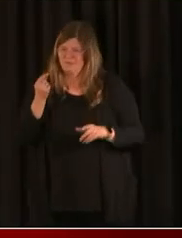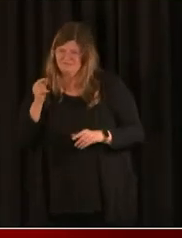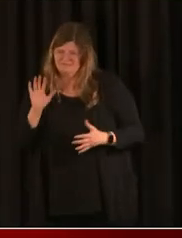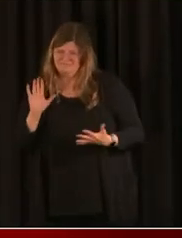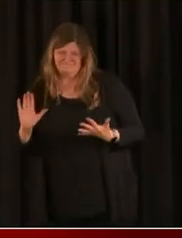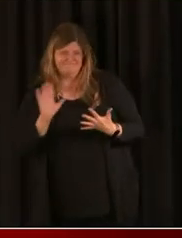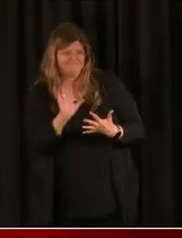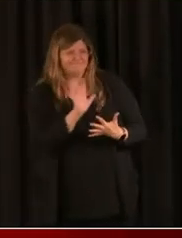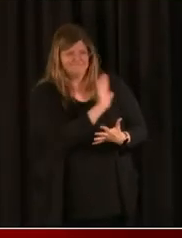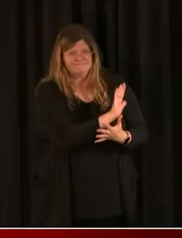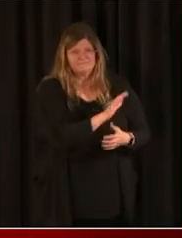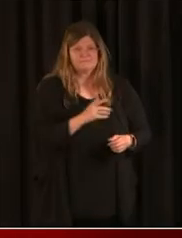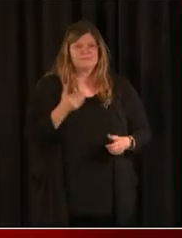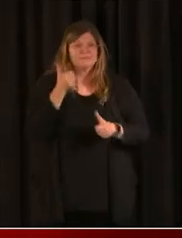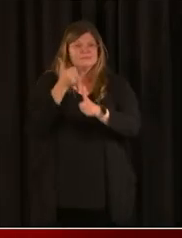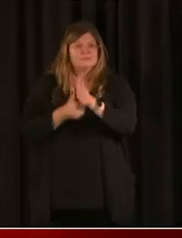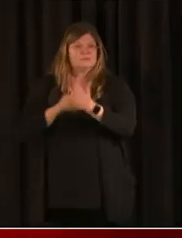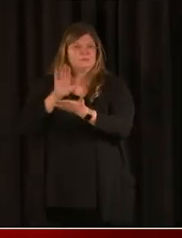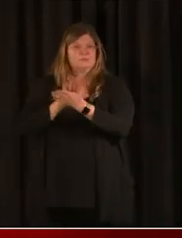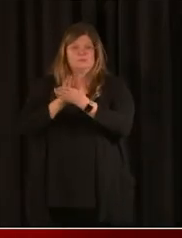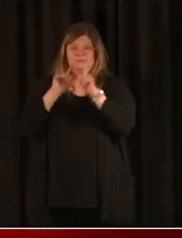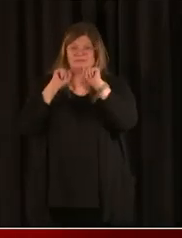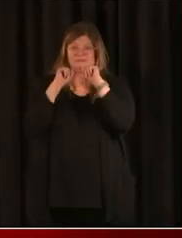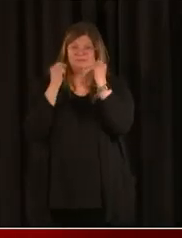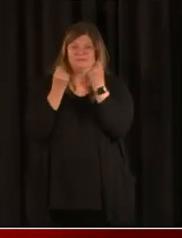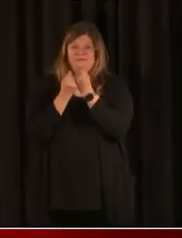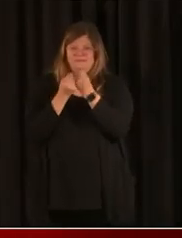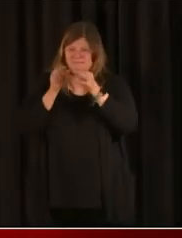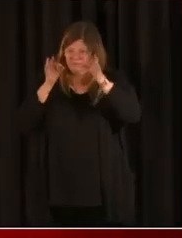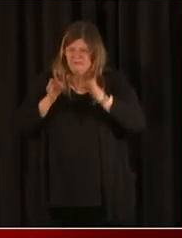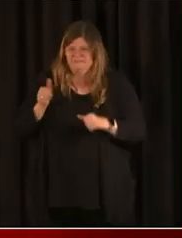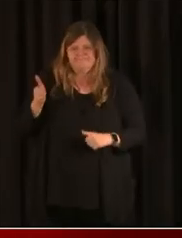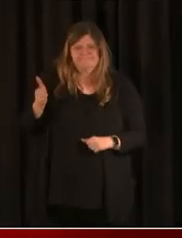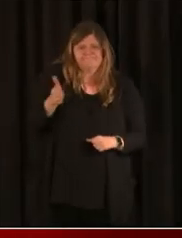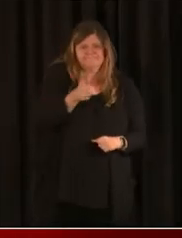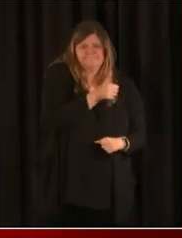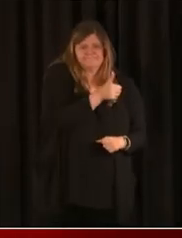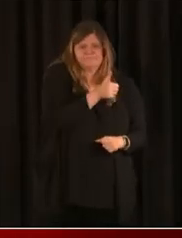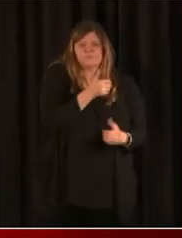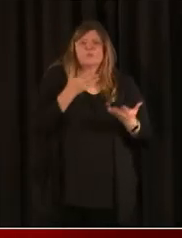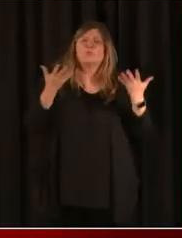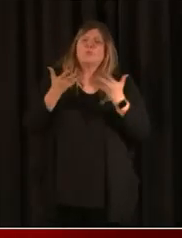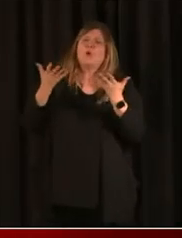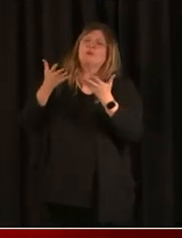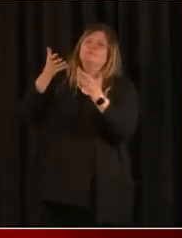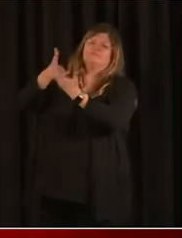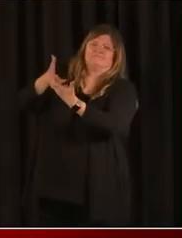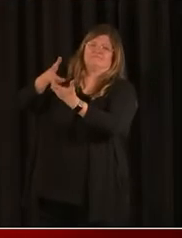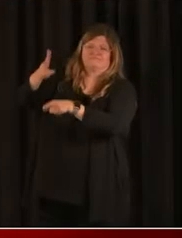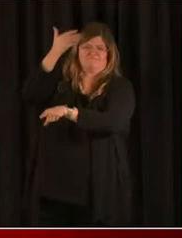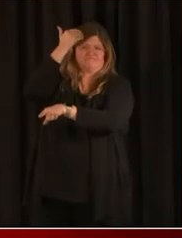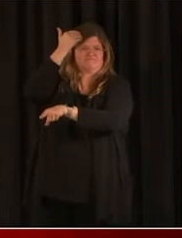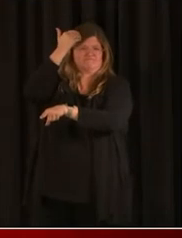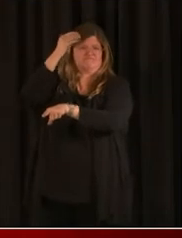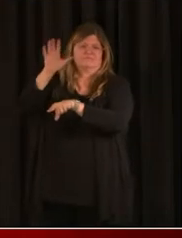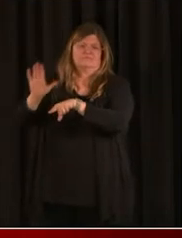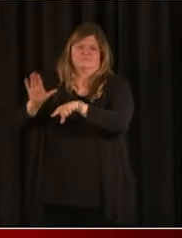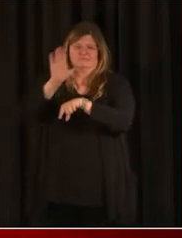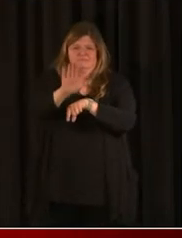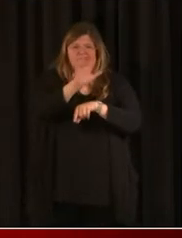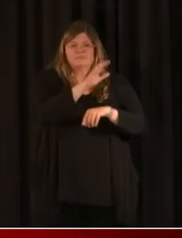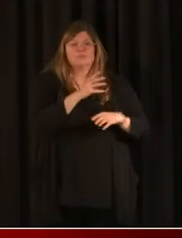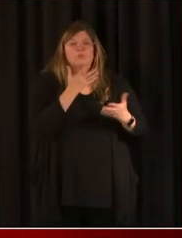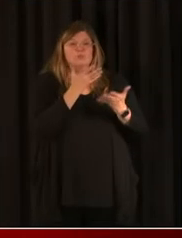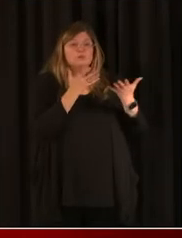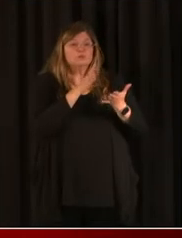noted, each school team landed on the models that would work best for them. And it's important to note that even within a school,